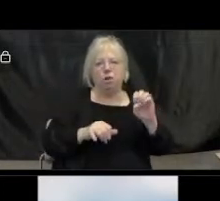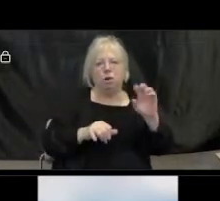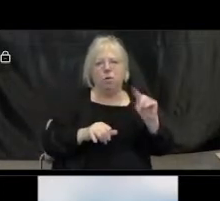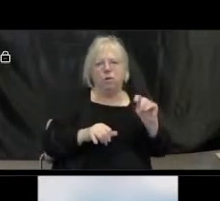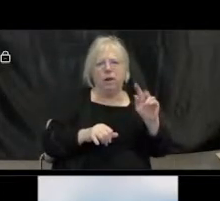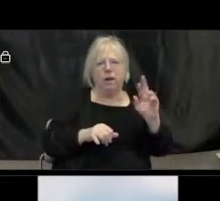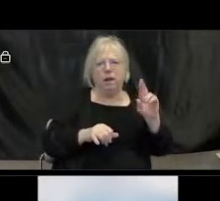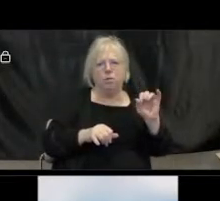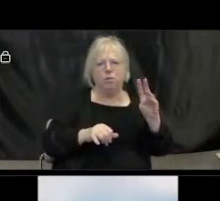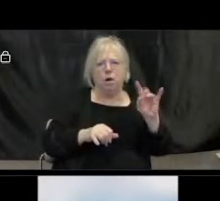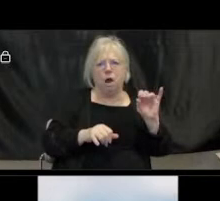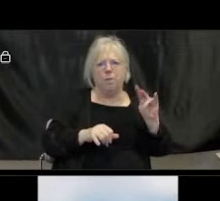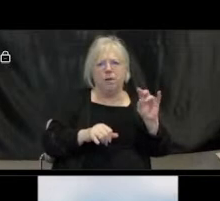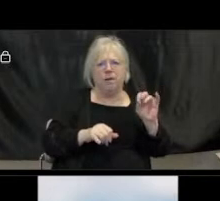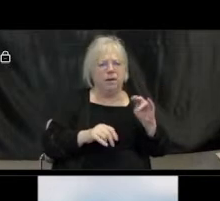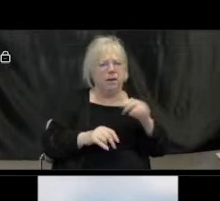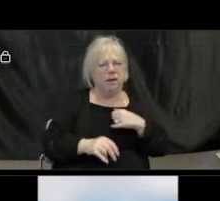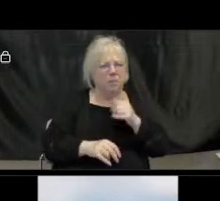sure.